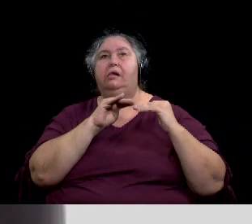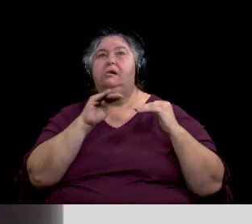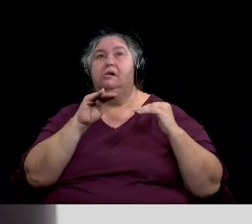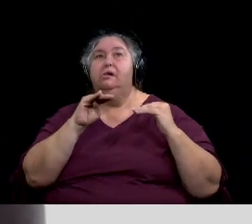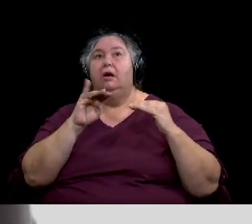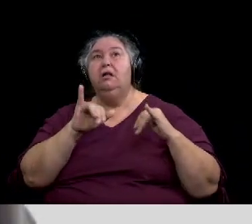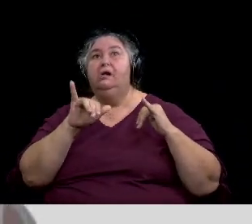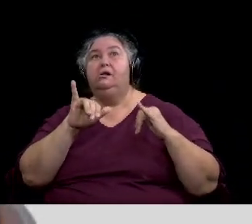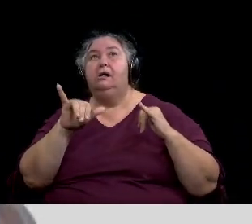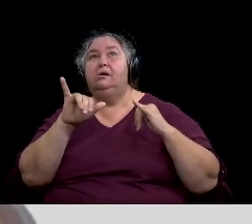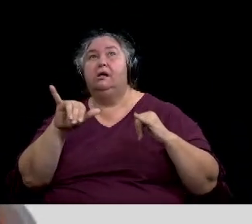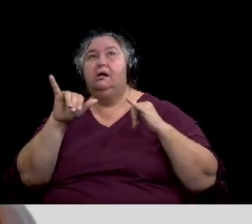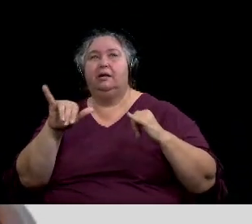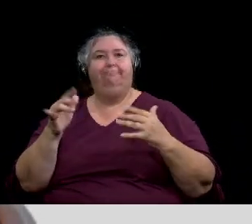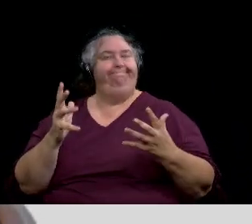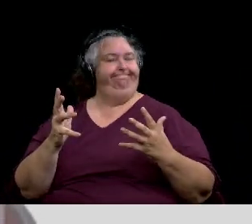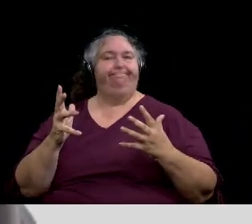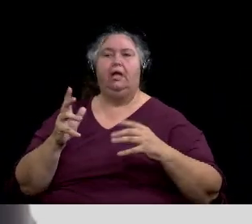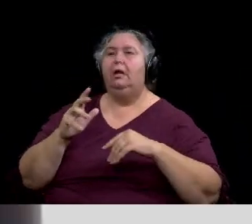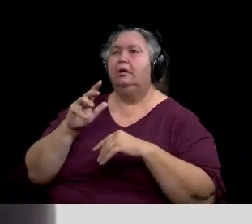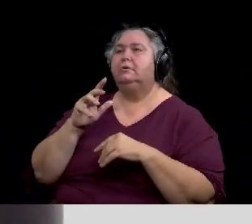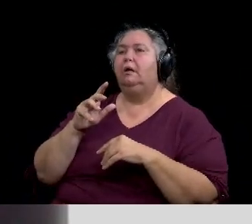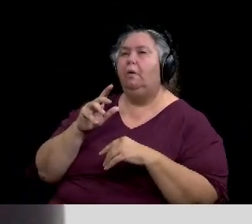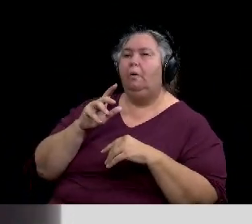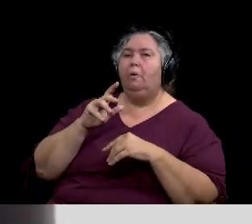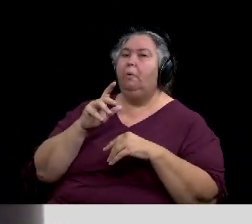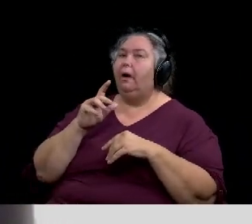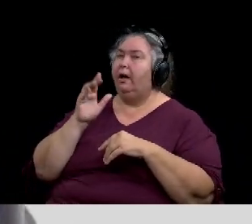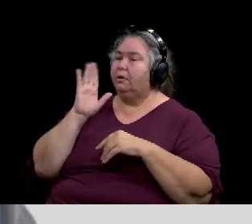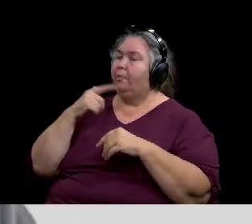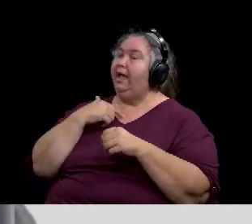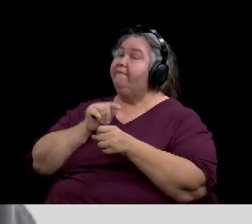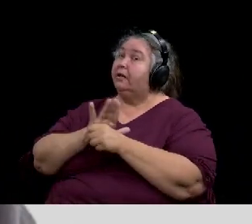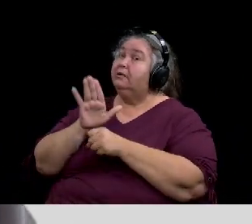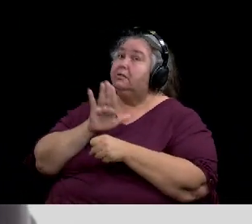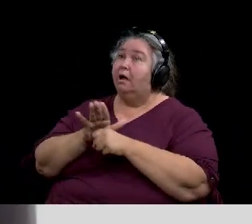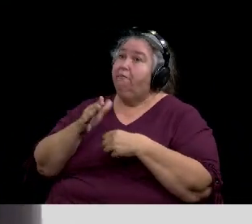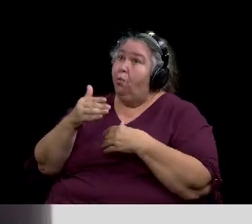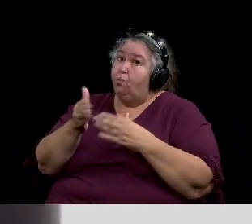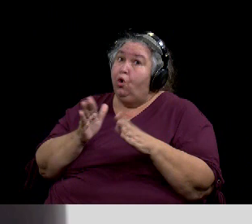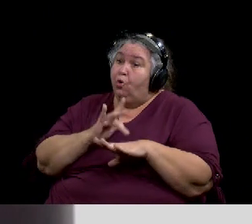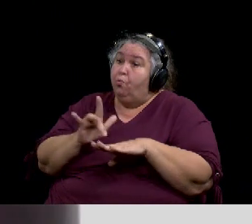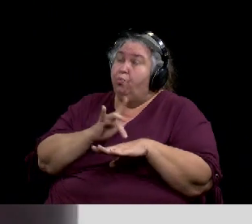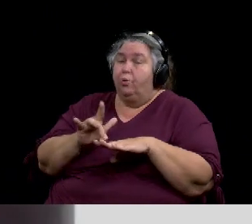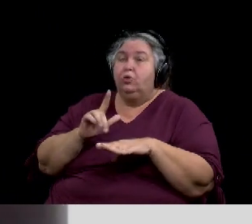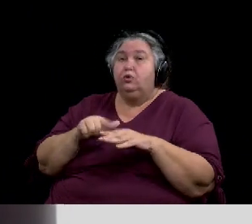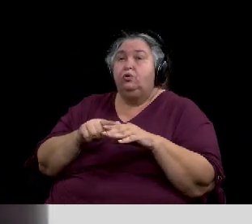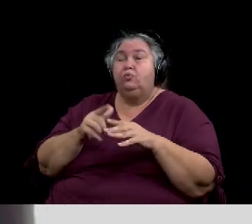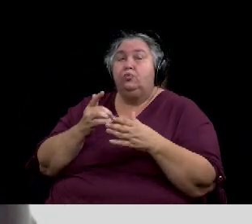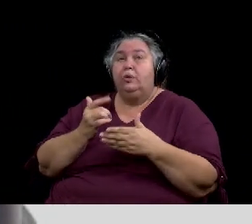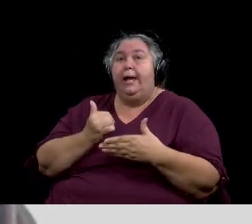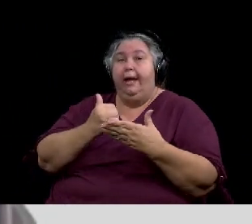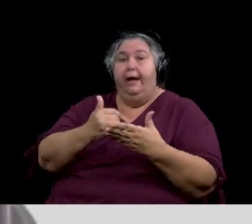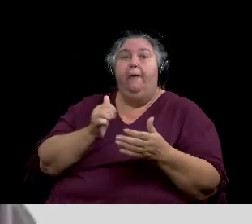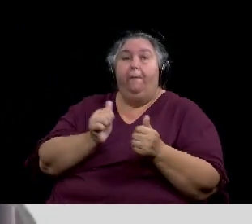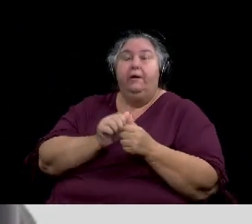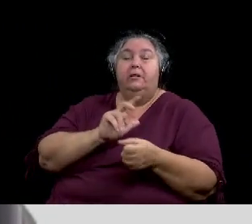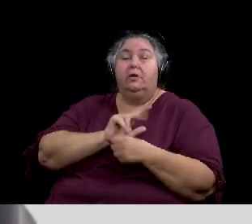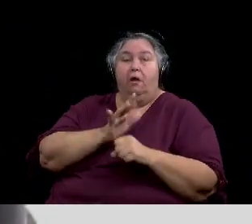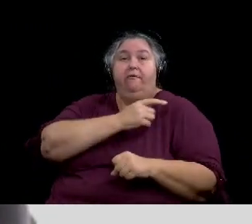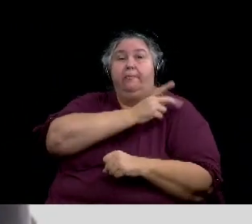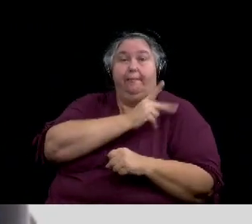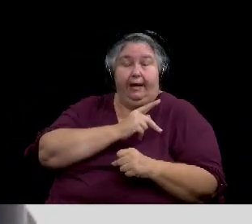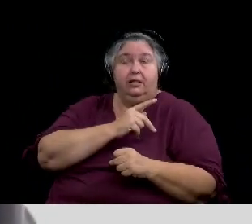a steady rate. Having said that, we continue to have adequate capacity to manage our COVID patients along with those who present to our